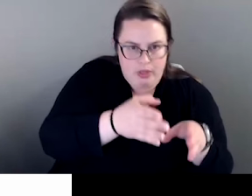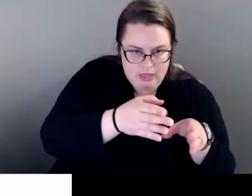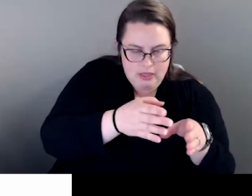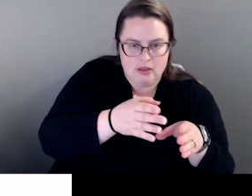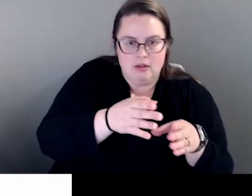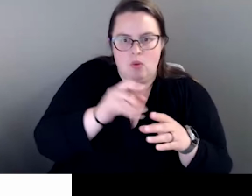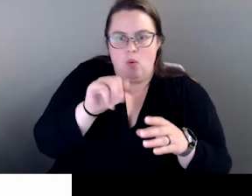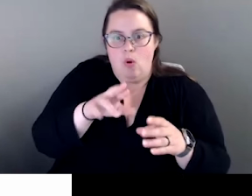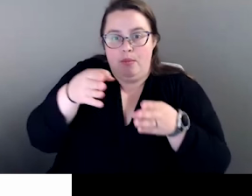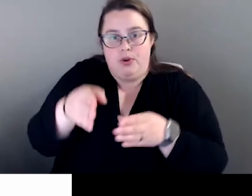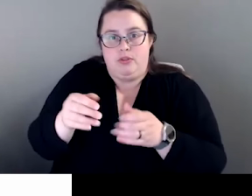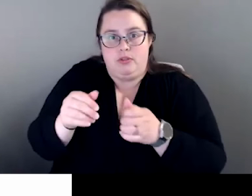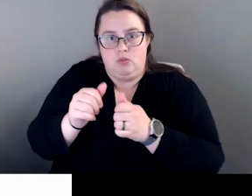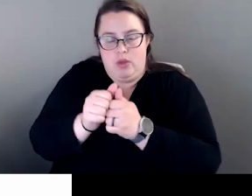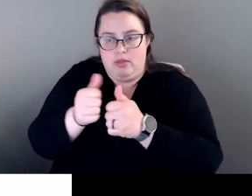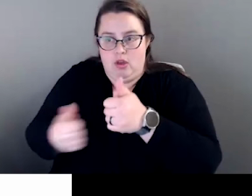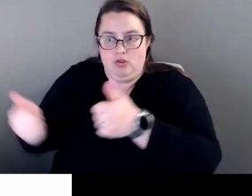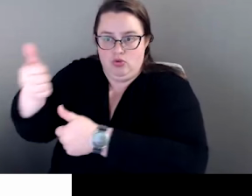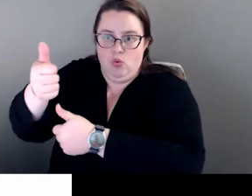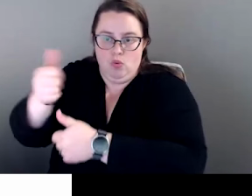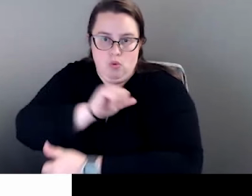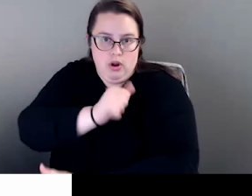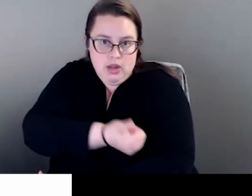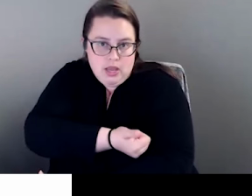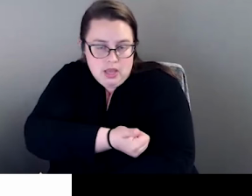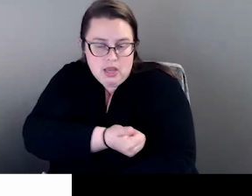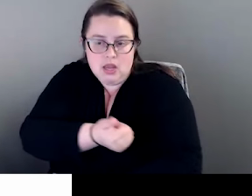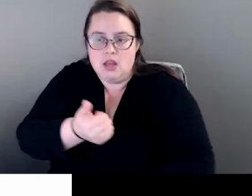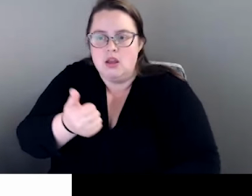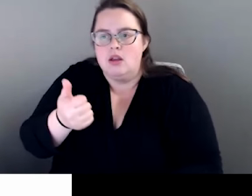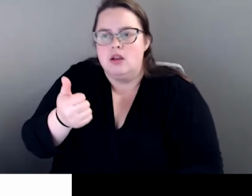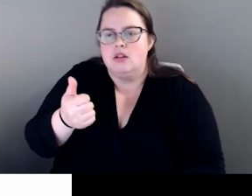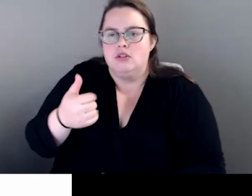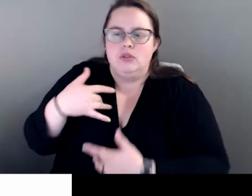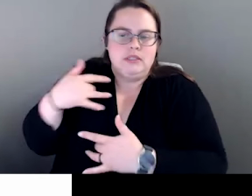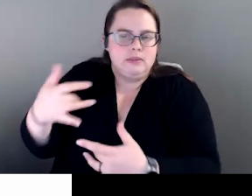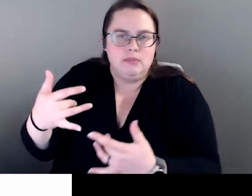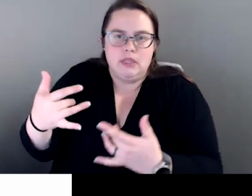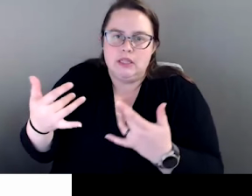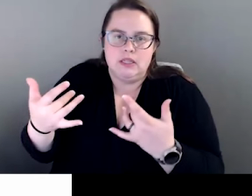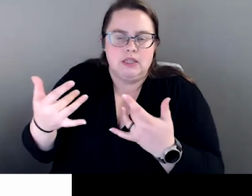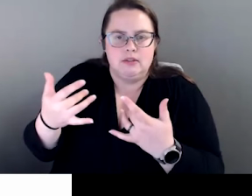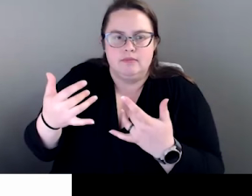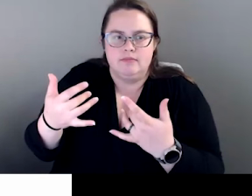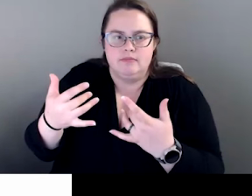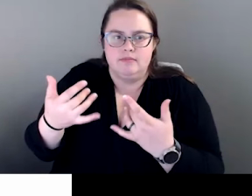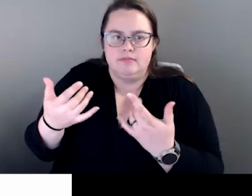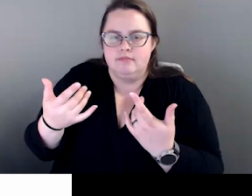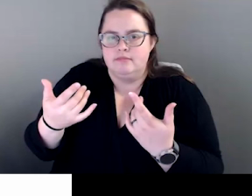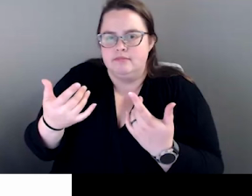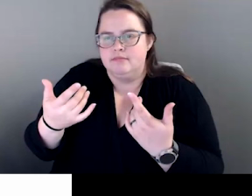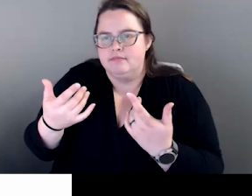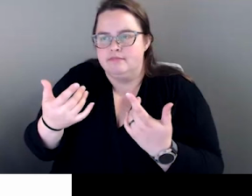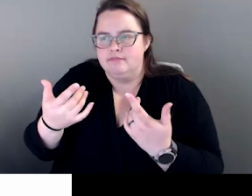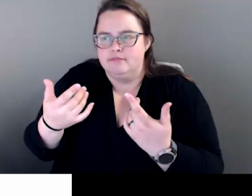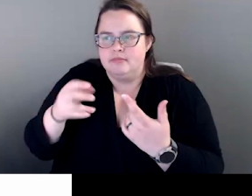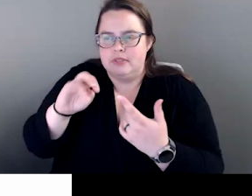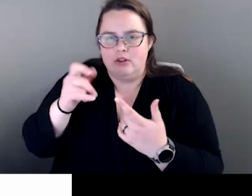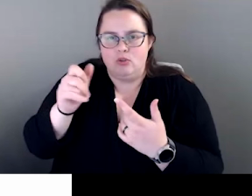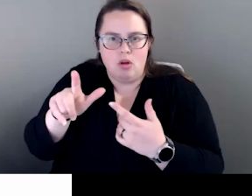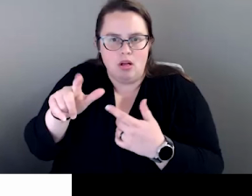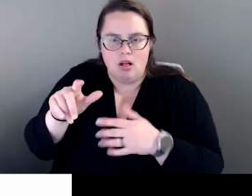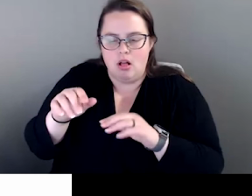who has authority over another person, right? And so there's usually some kind of like advances, like some like,